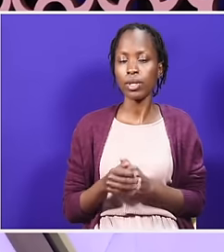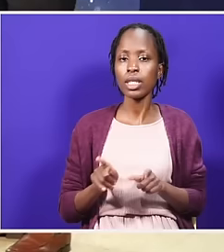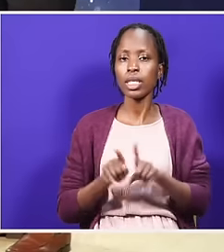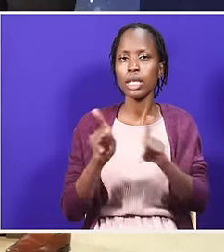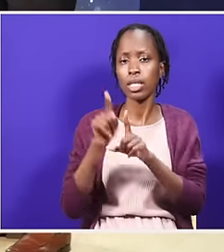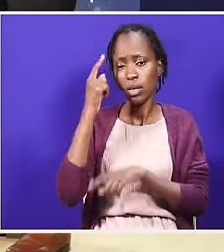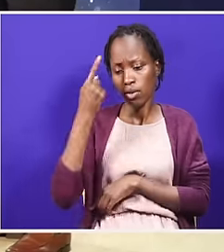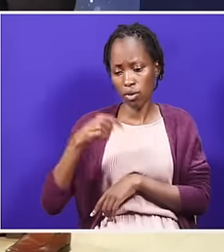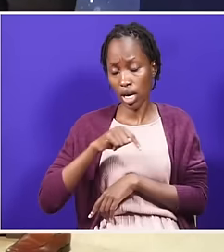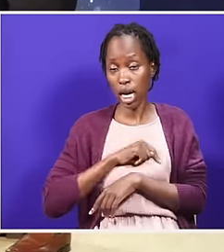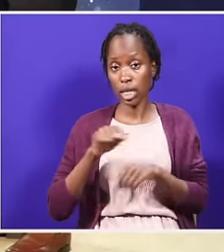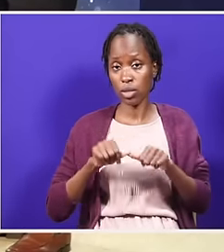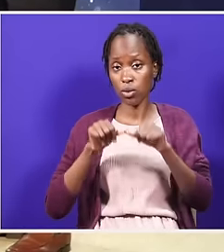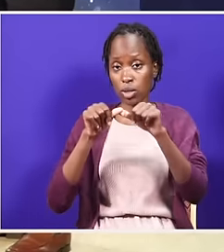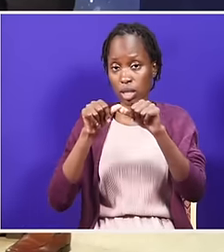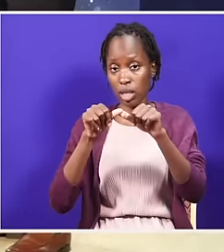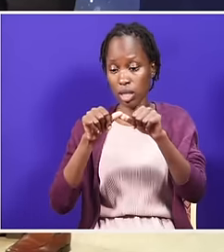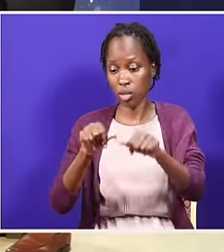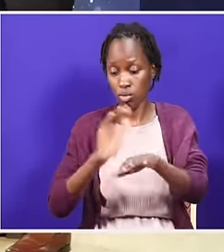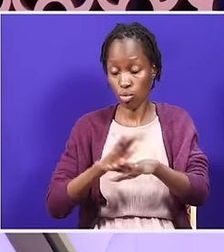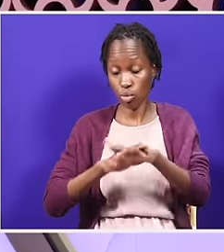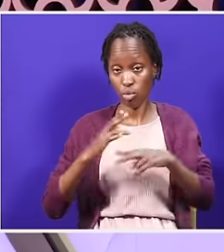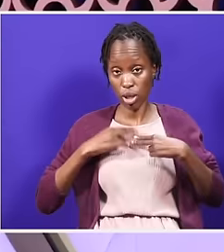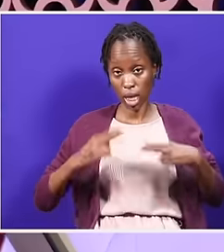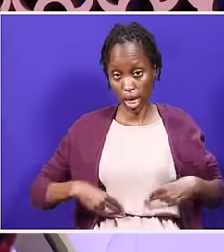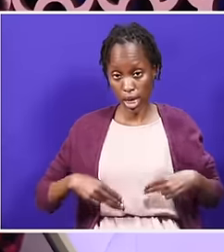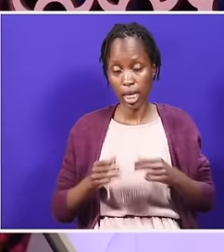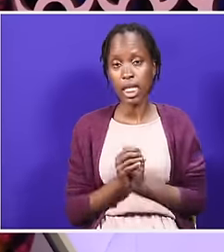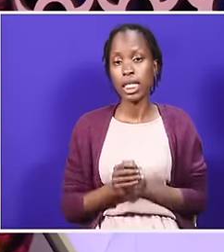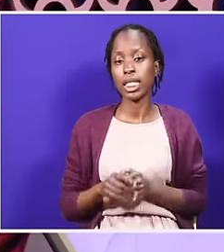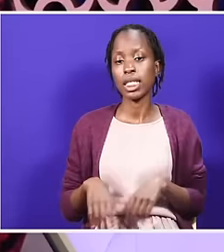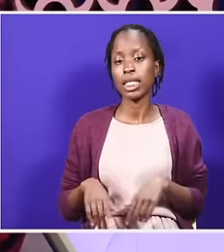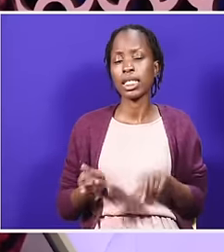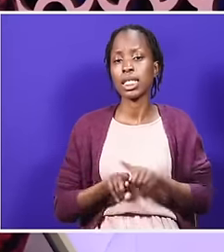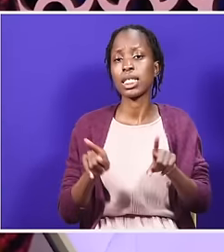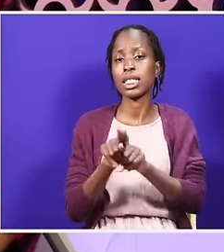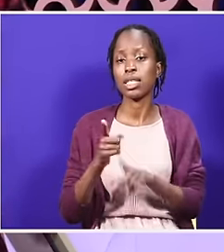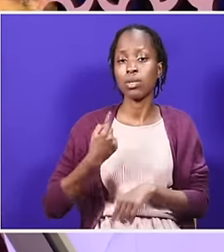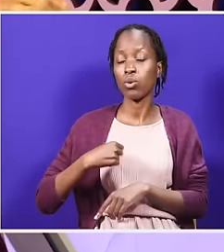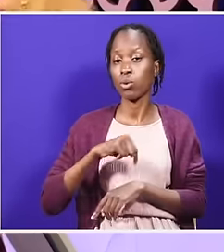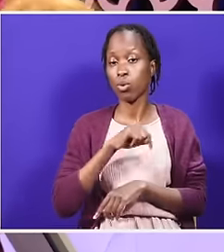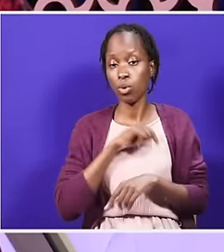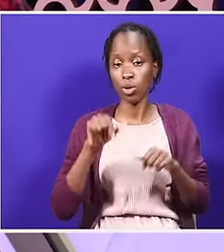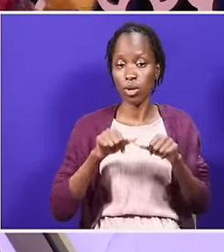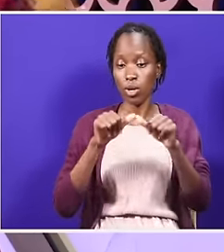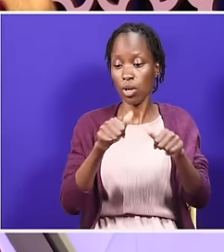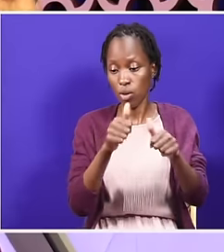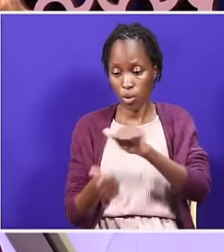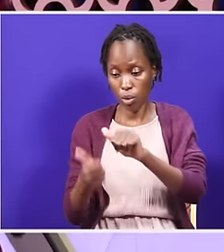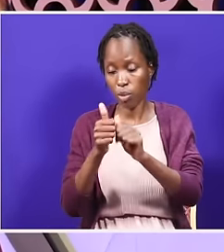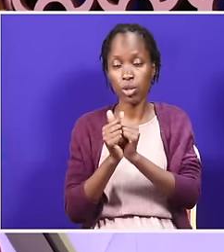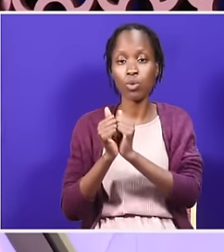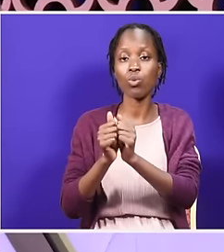think for us, continued health. Yes. And also just that we would be continually baptized